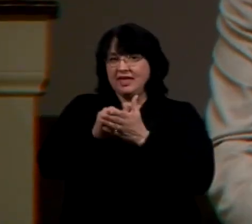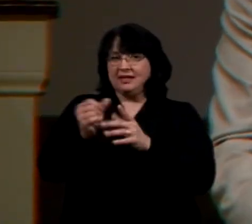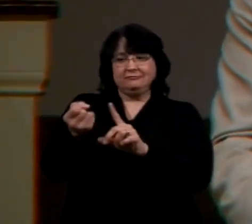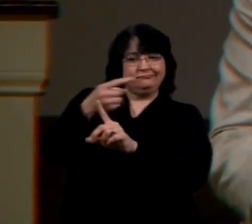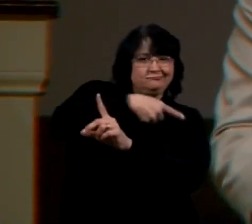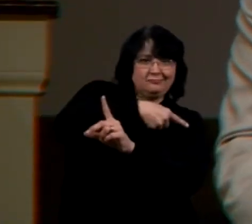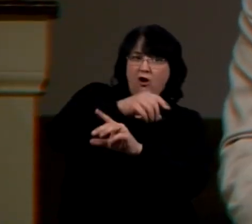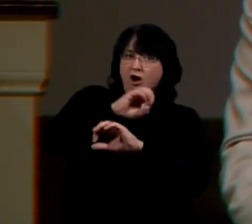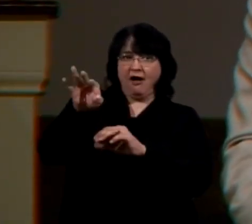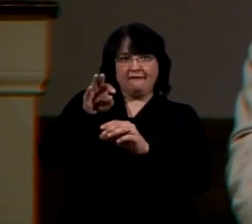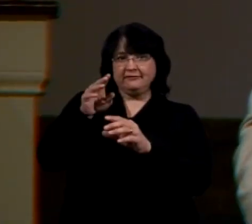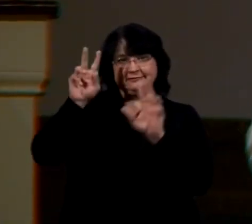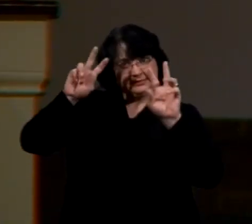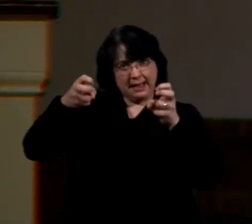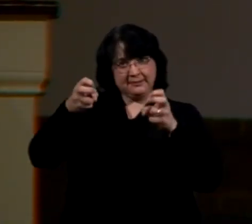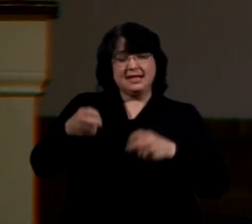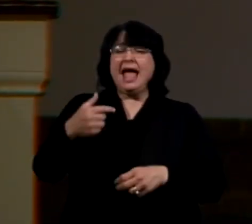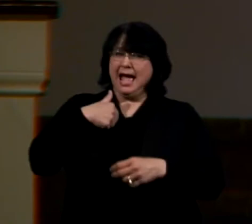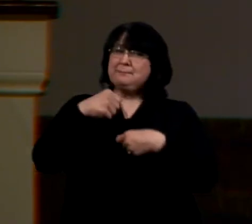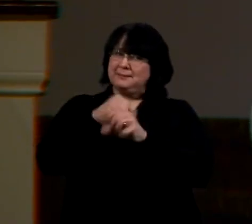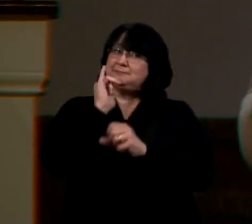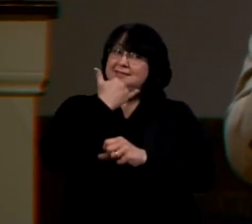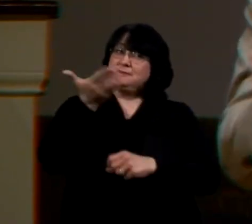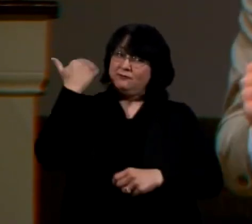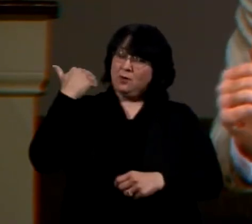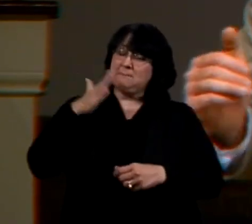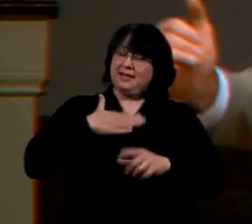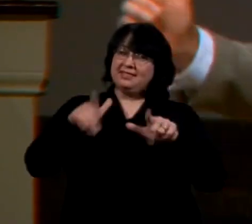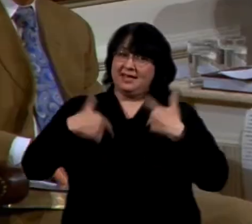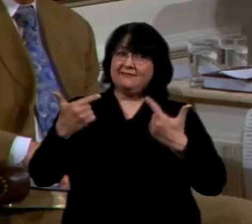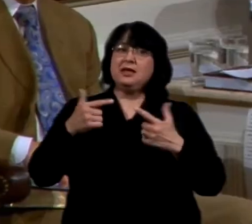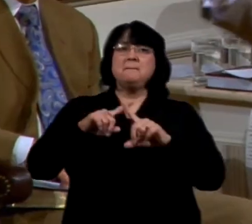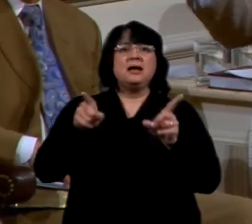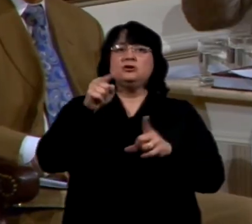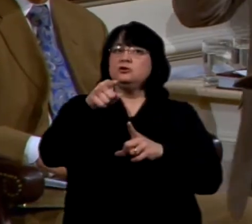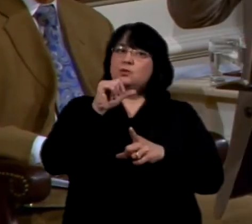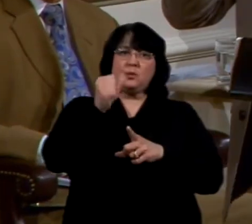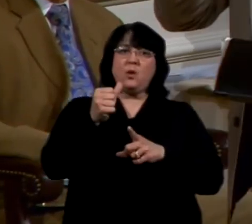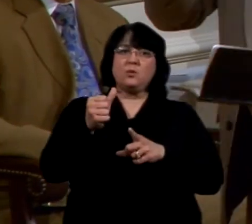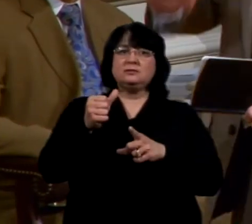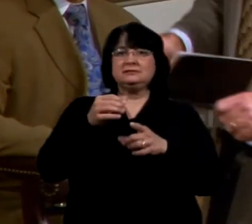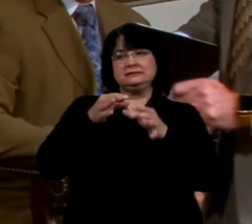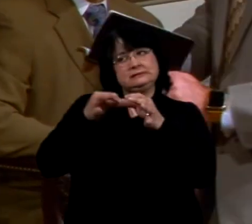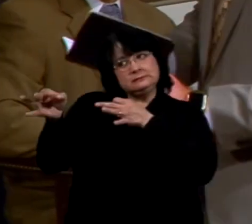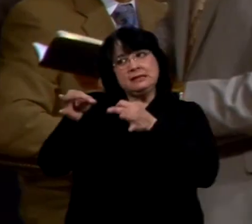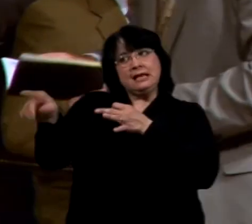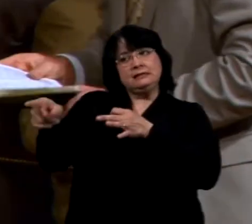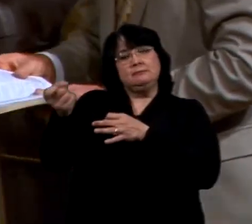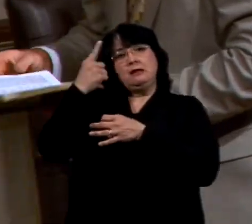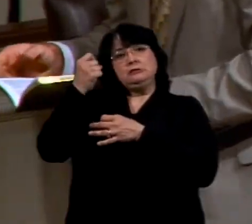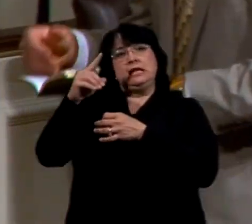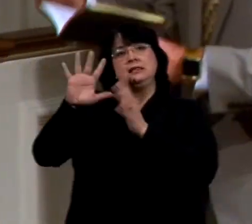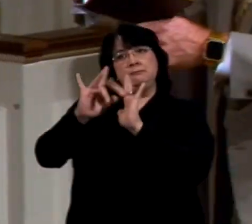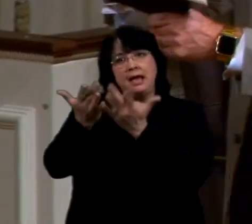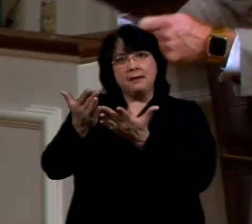so many times in my life. Listen, you're not going to get them to understand doctrine.